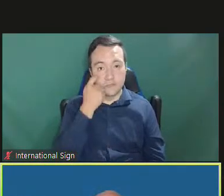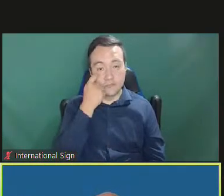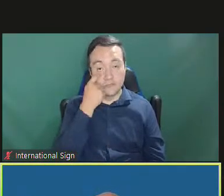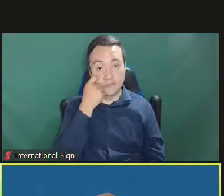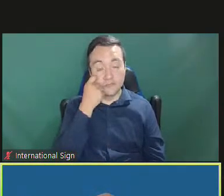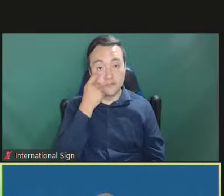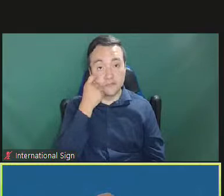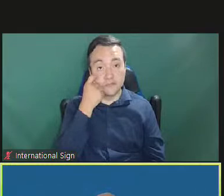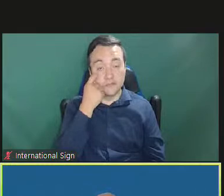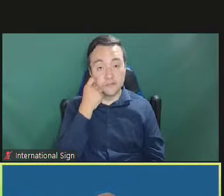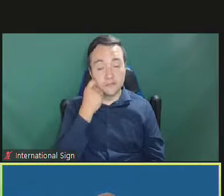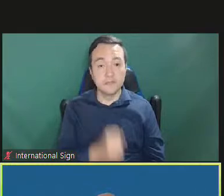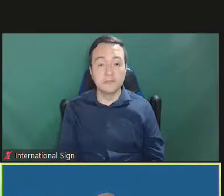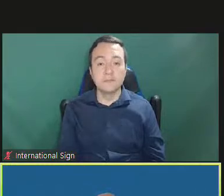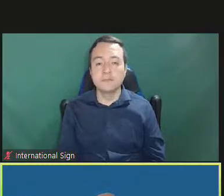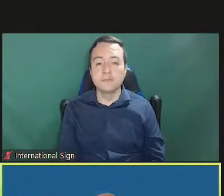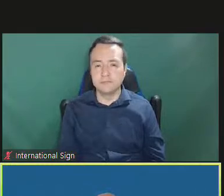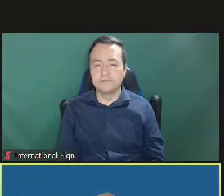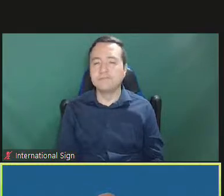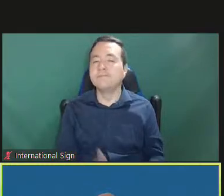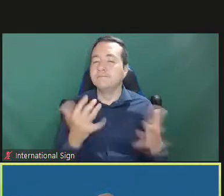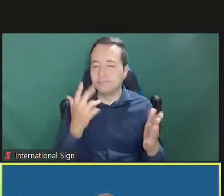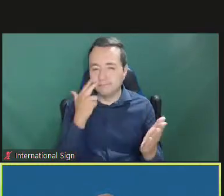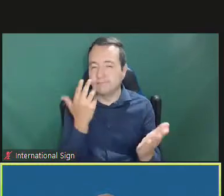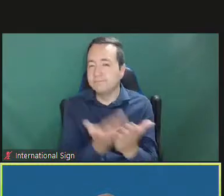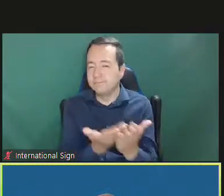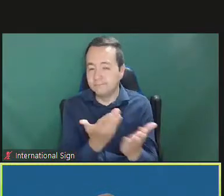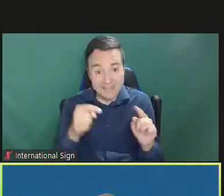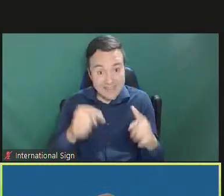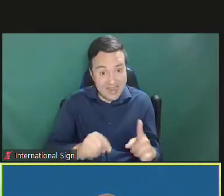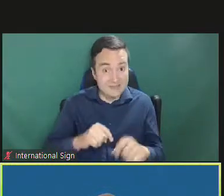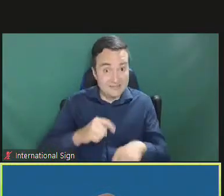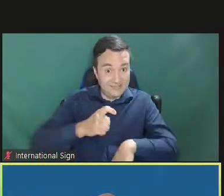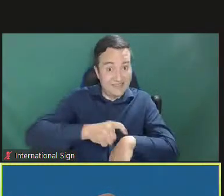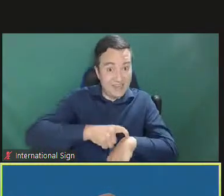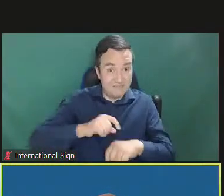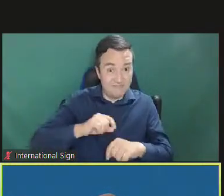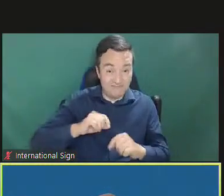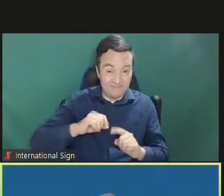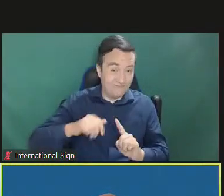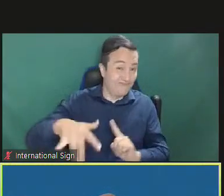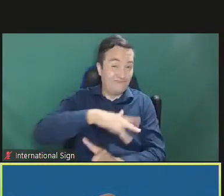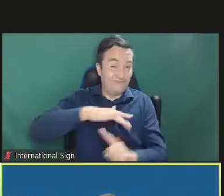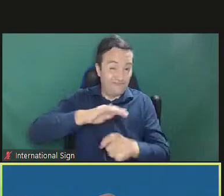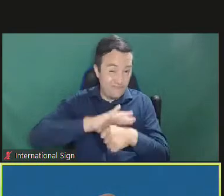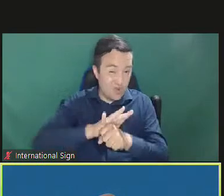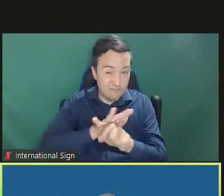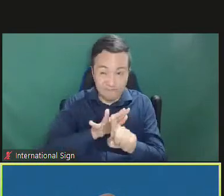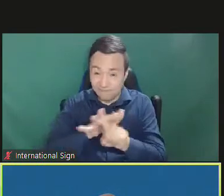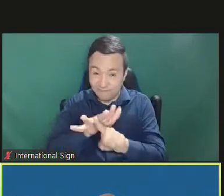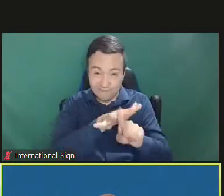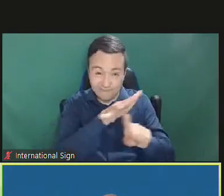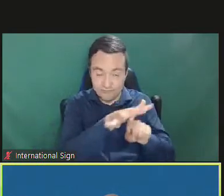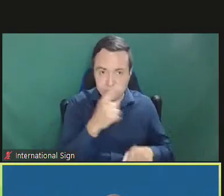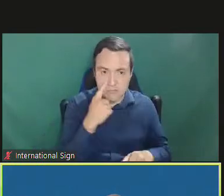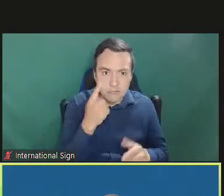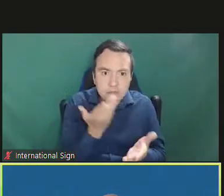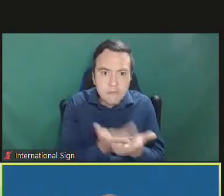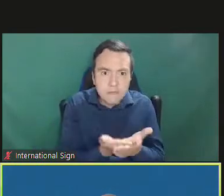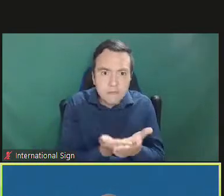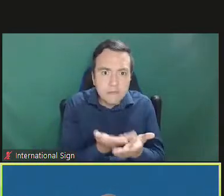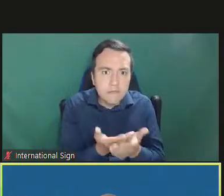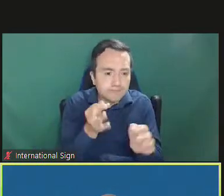We have learned in the context of the COVID pandemic of a worrying increase in NCD risk factors due to lockdowns and disruption in provision of